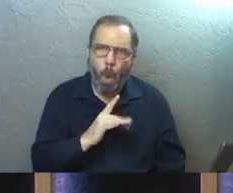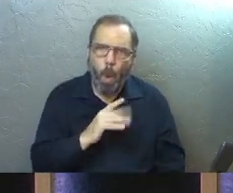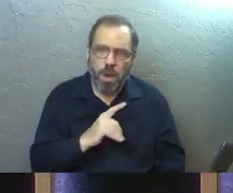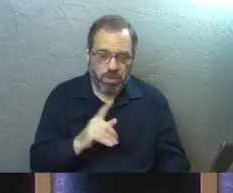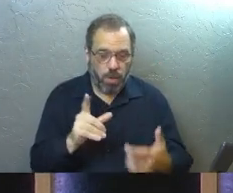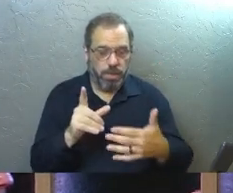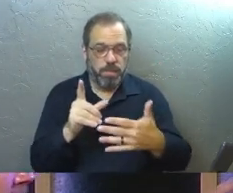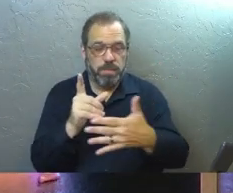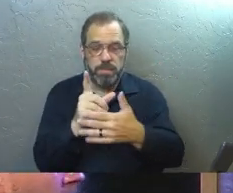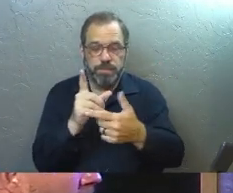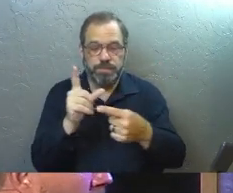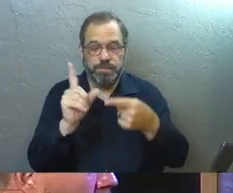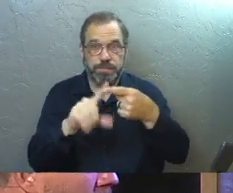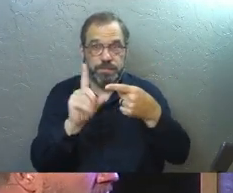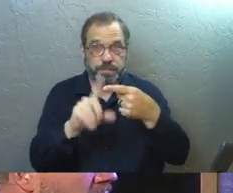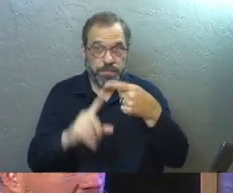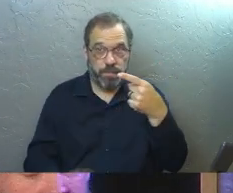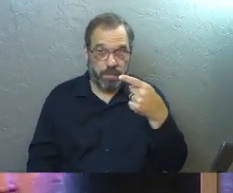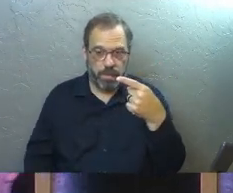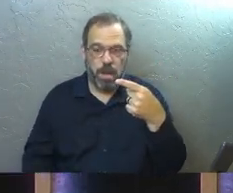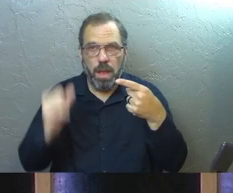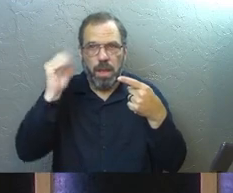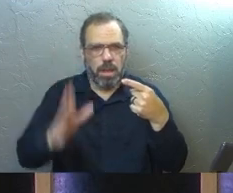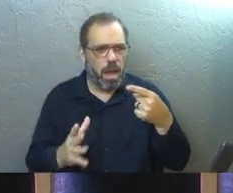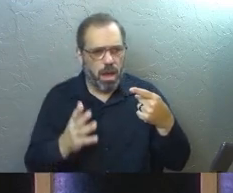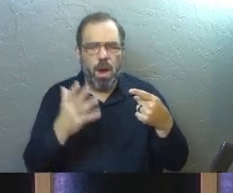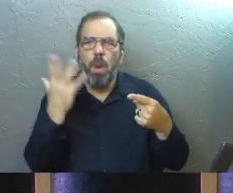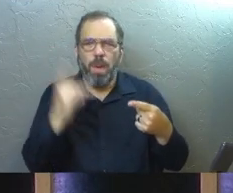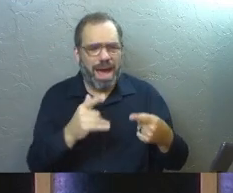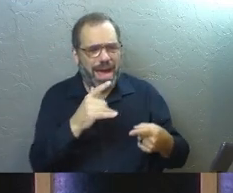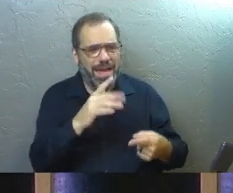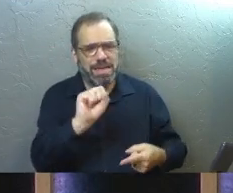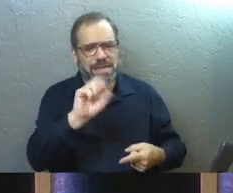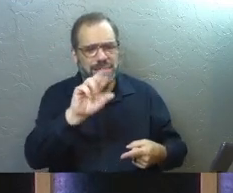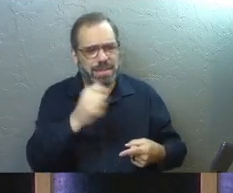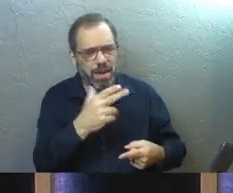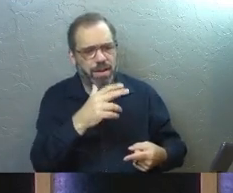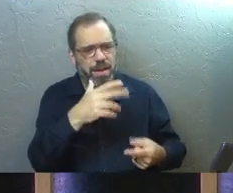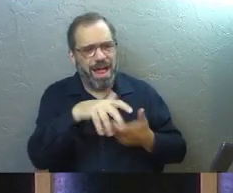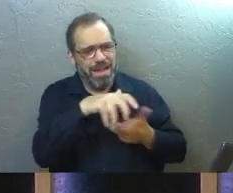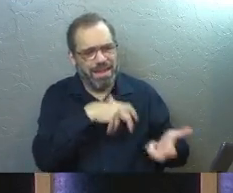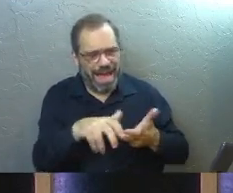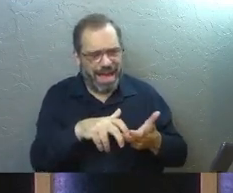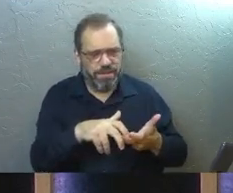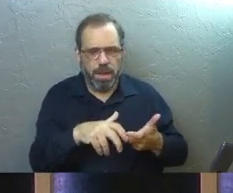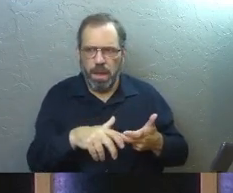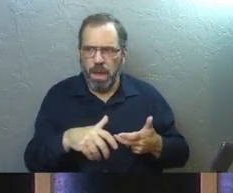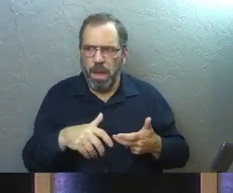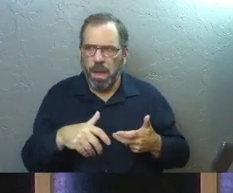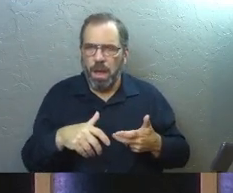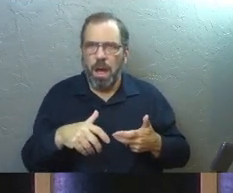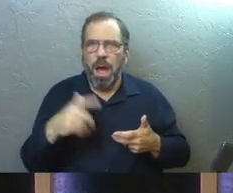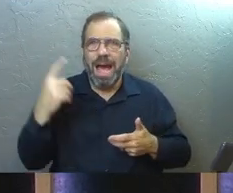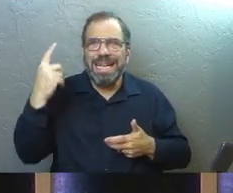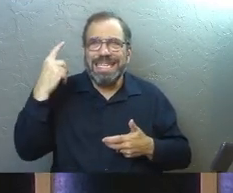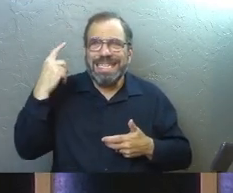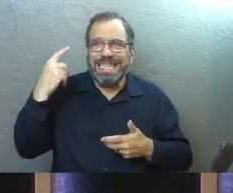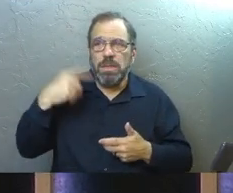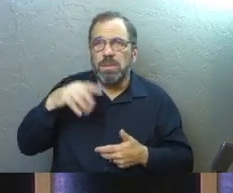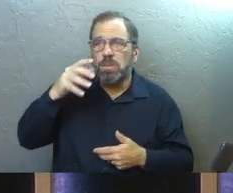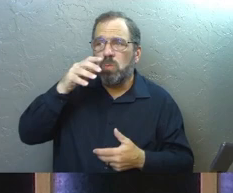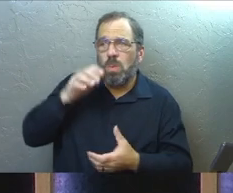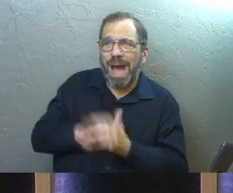So number one, God says, why did Sarah laugh? She thought she was laughing